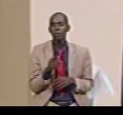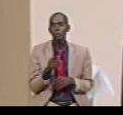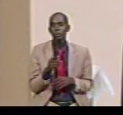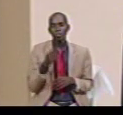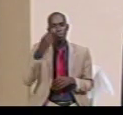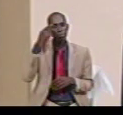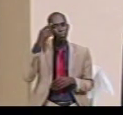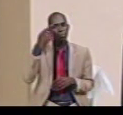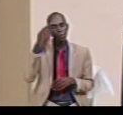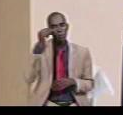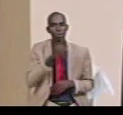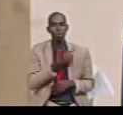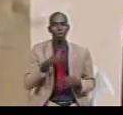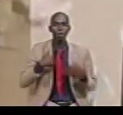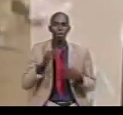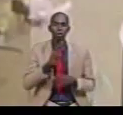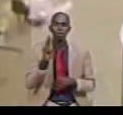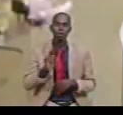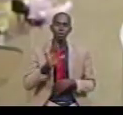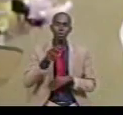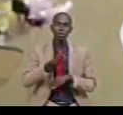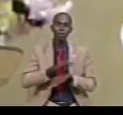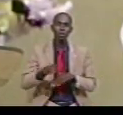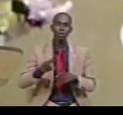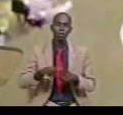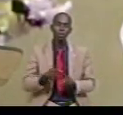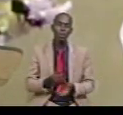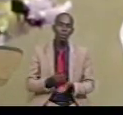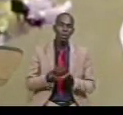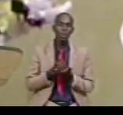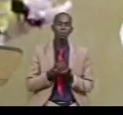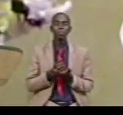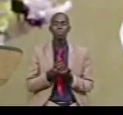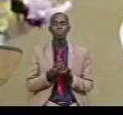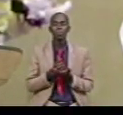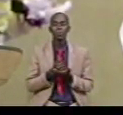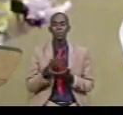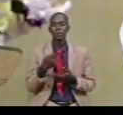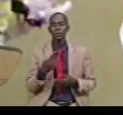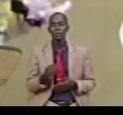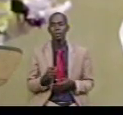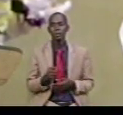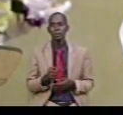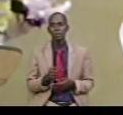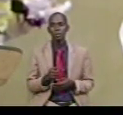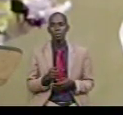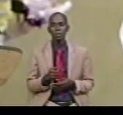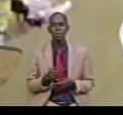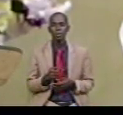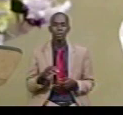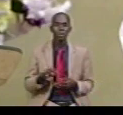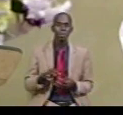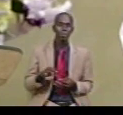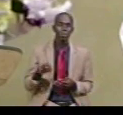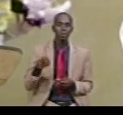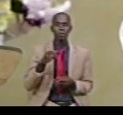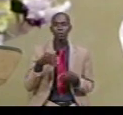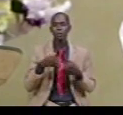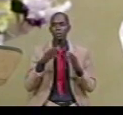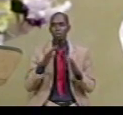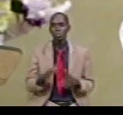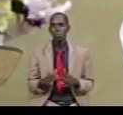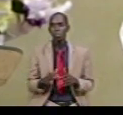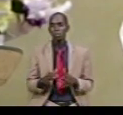your ministry to help many a man to embrace their roles as spiritual leaders, mentors,